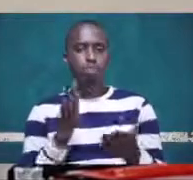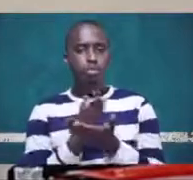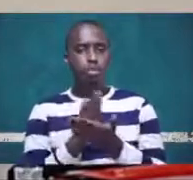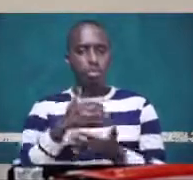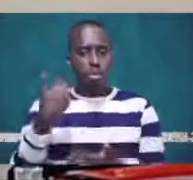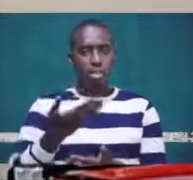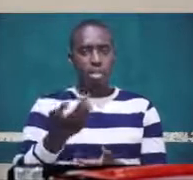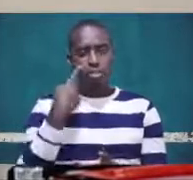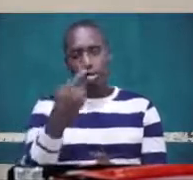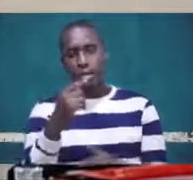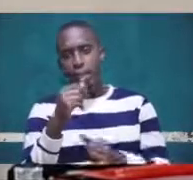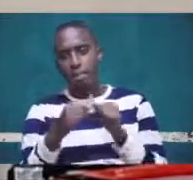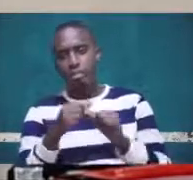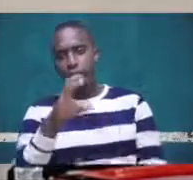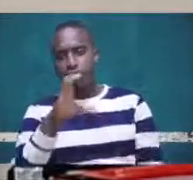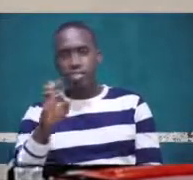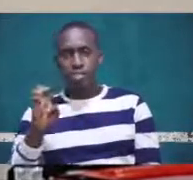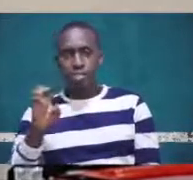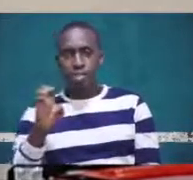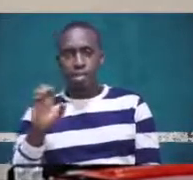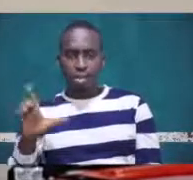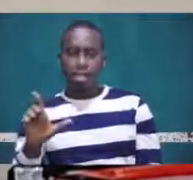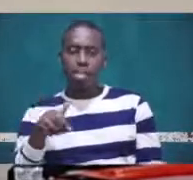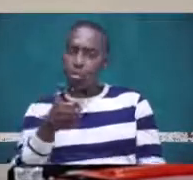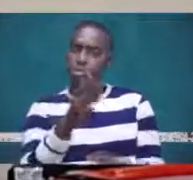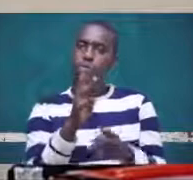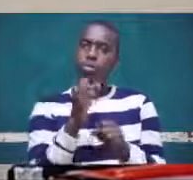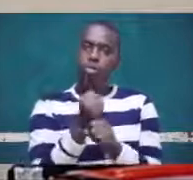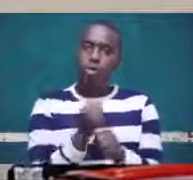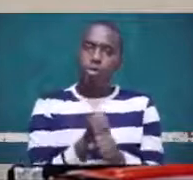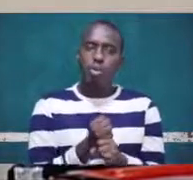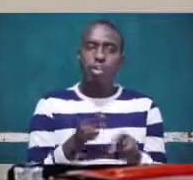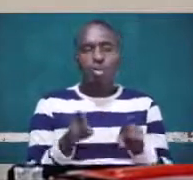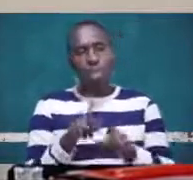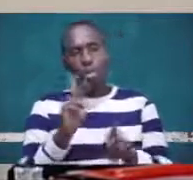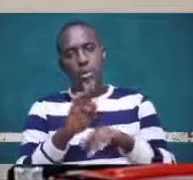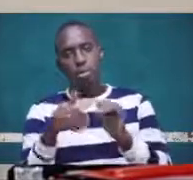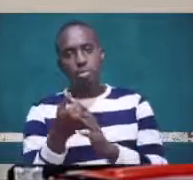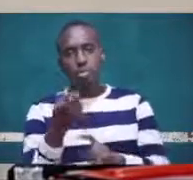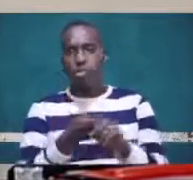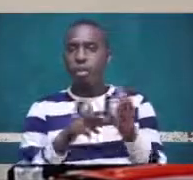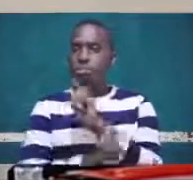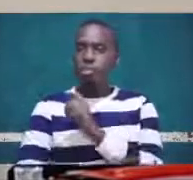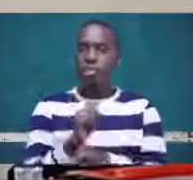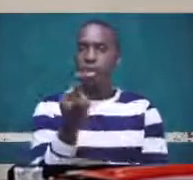at parts of the cell and their functions, and one that is always basic and everyone knows, even pure one, they say